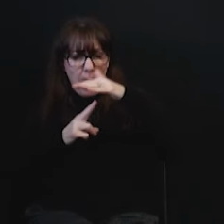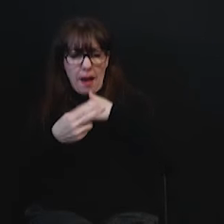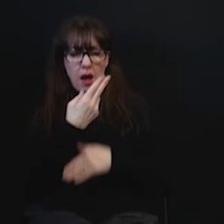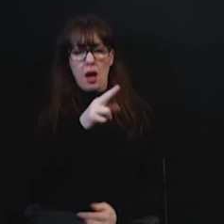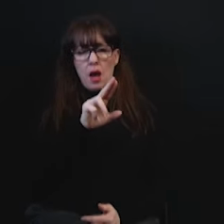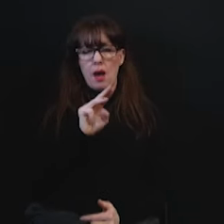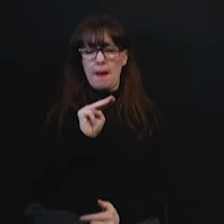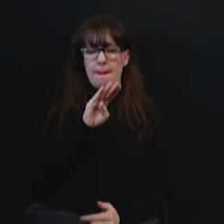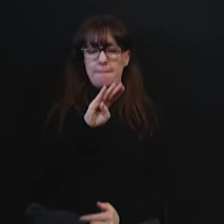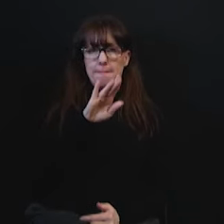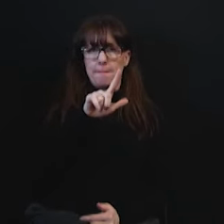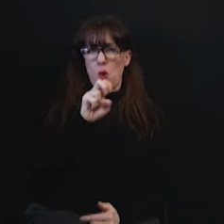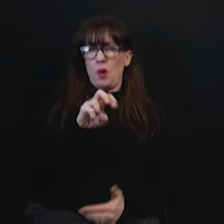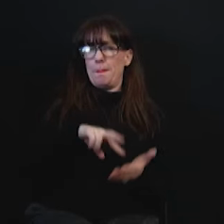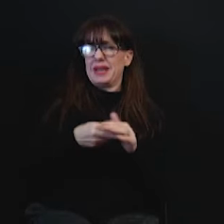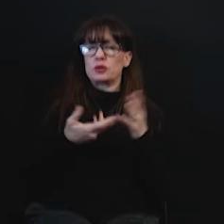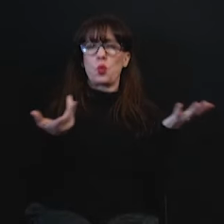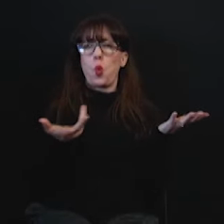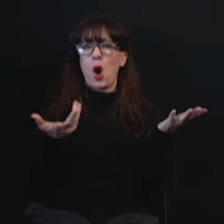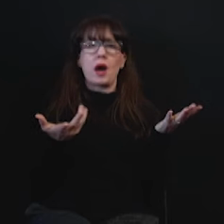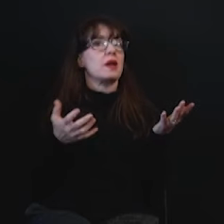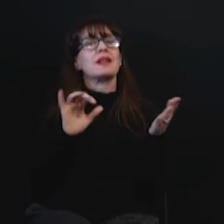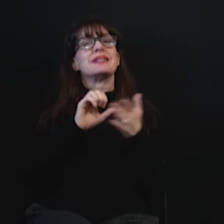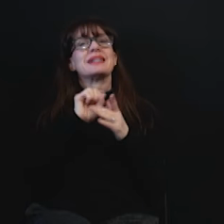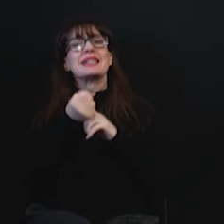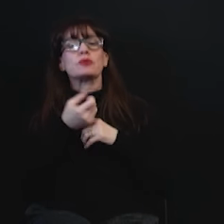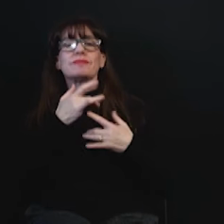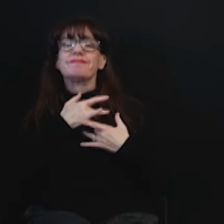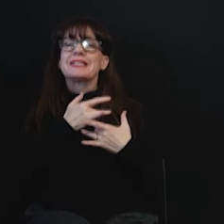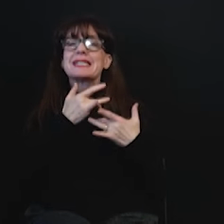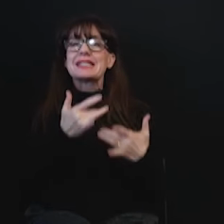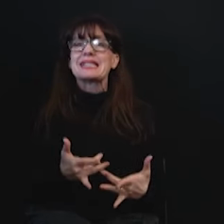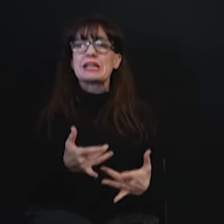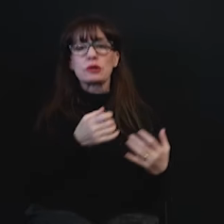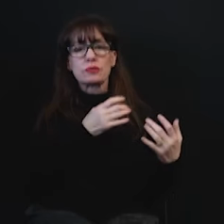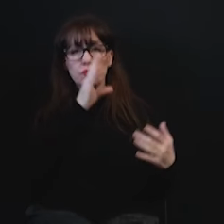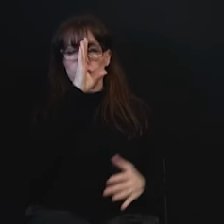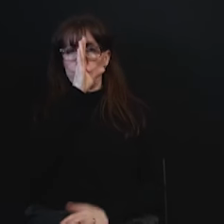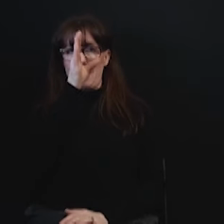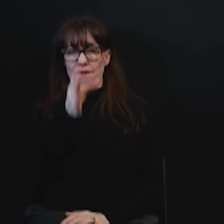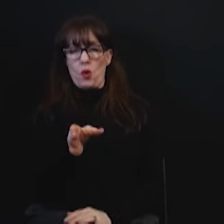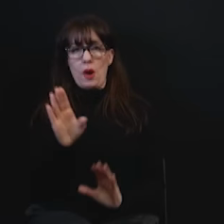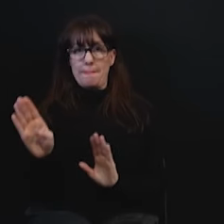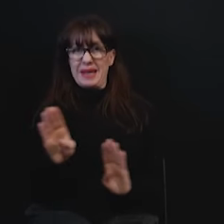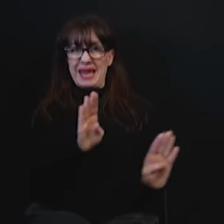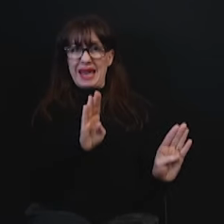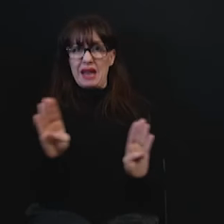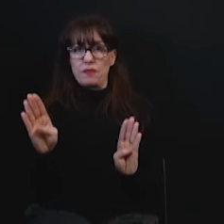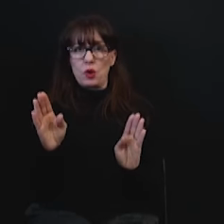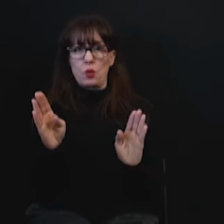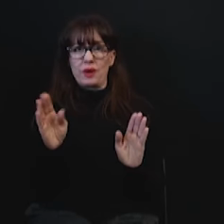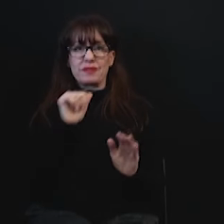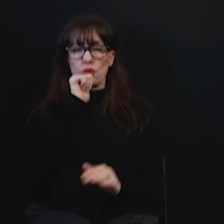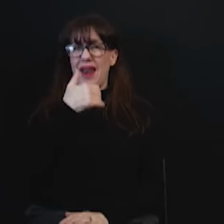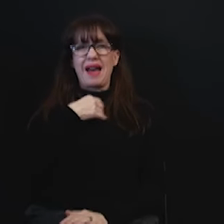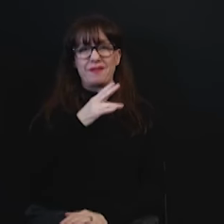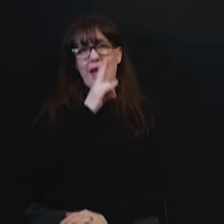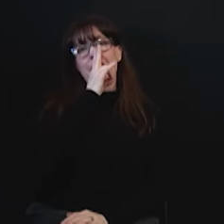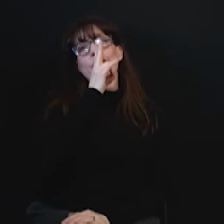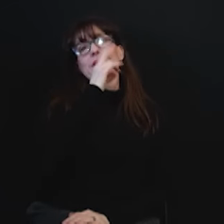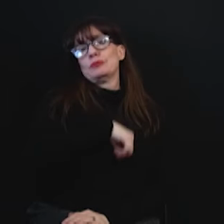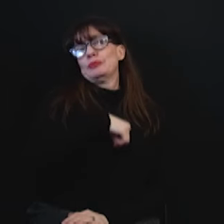must define the term. To be humble, it is a condition of sincere, straightforward behavior with a lack of arrogance